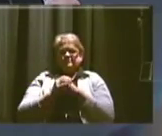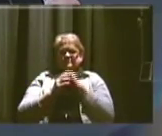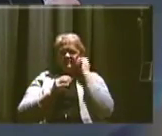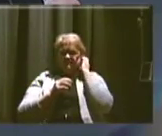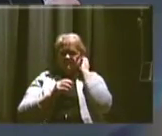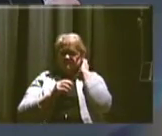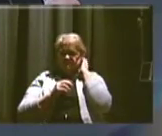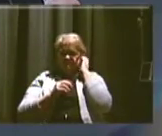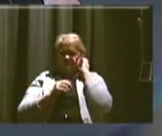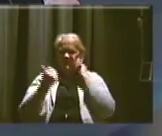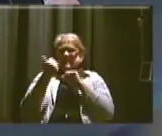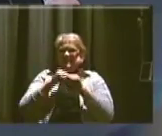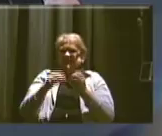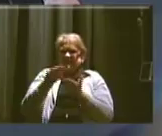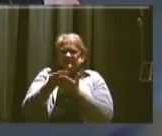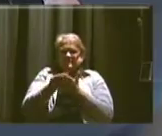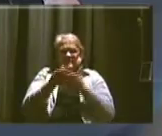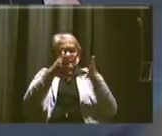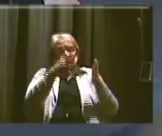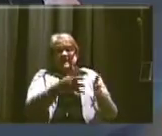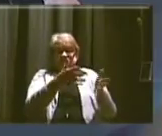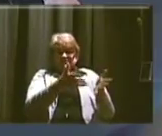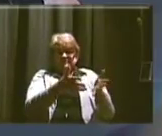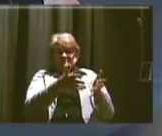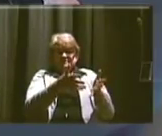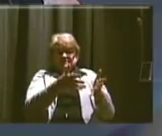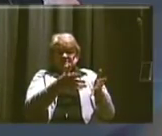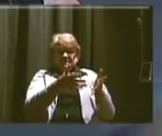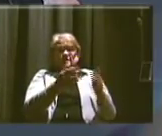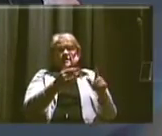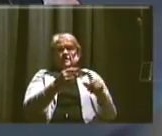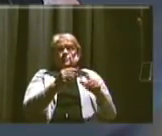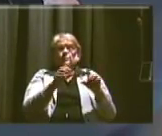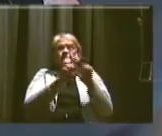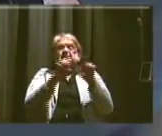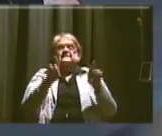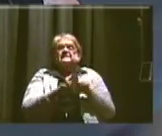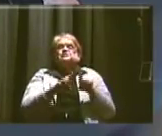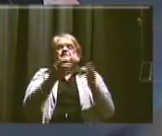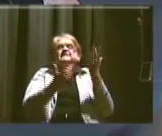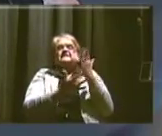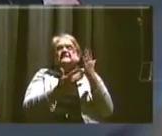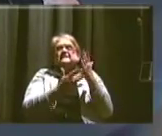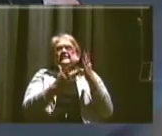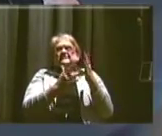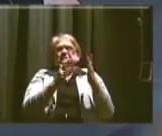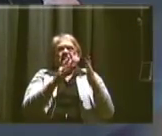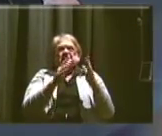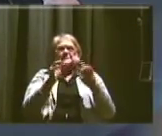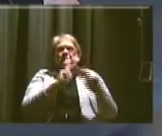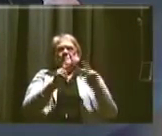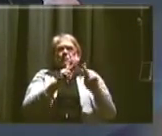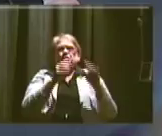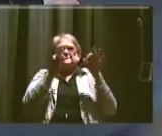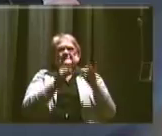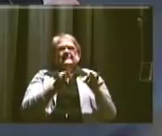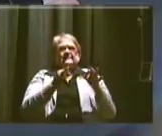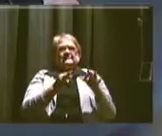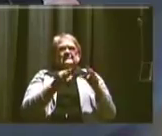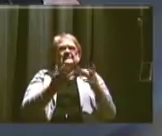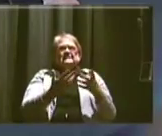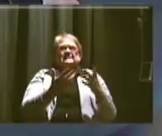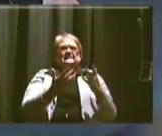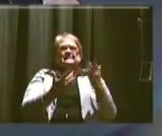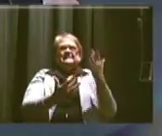money that's left over, we have a committee of district technology officials who decide what the needs of the district are, whether that be a